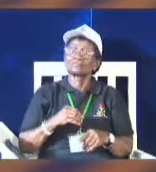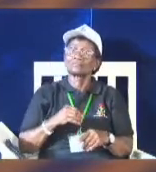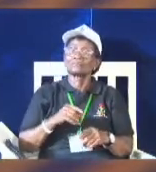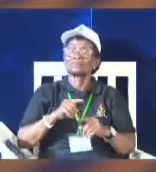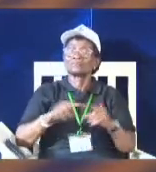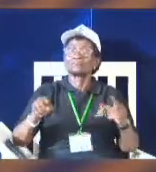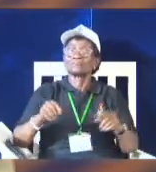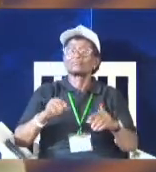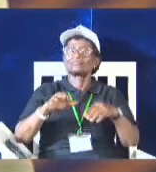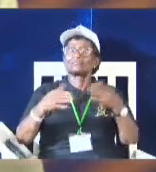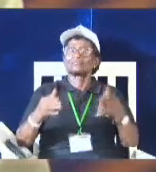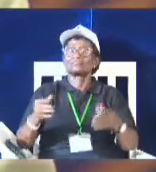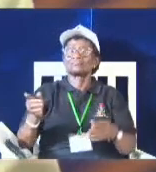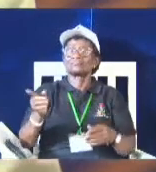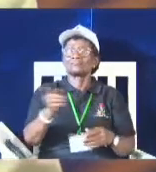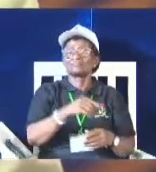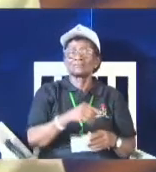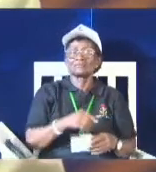Deliverance gives you